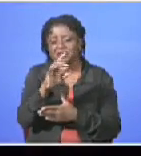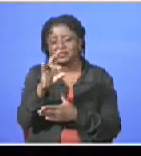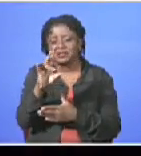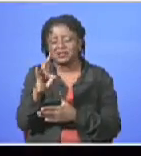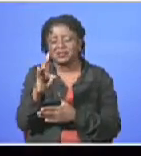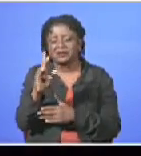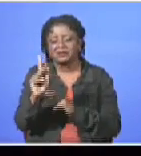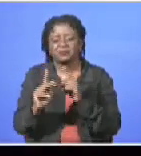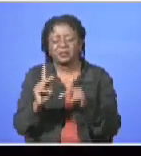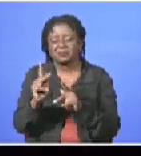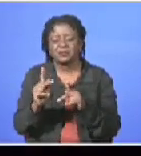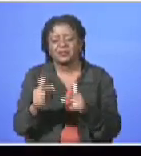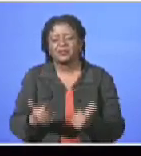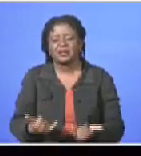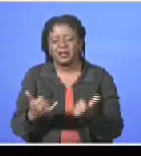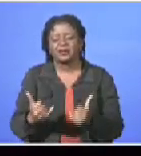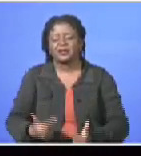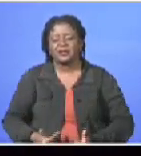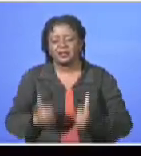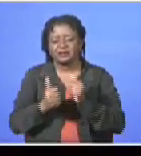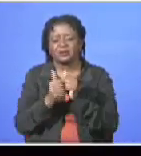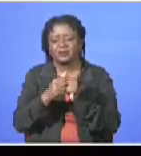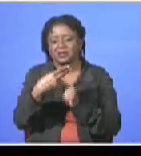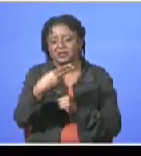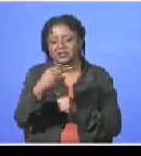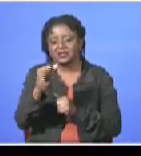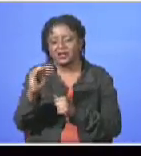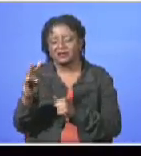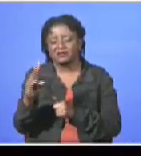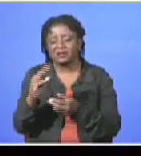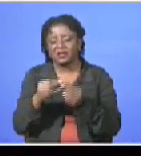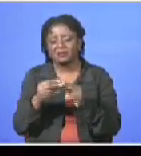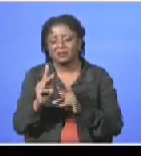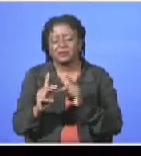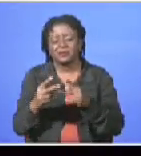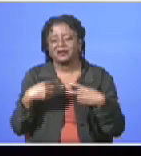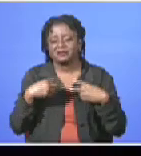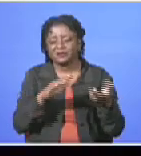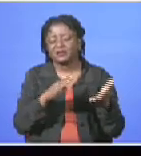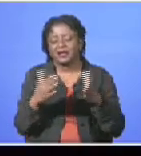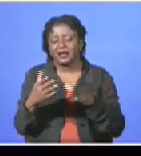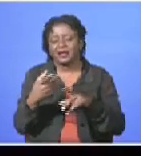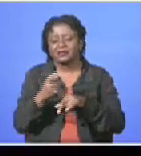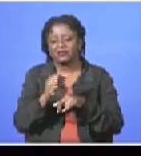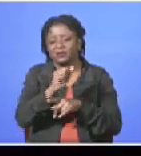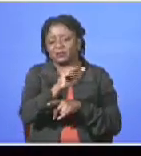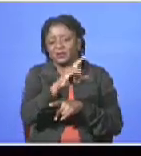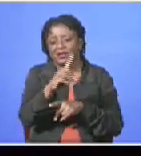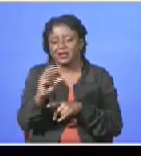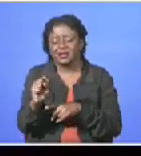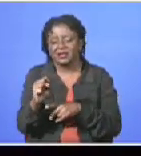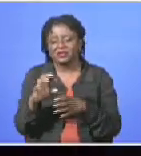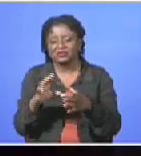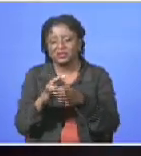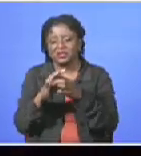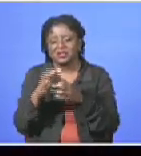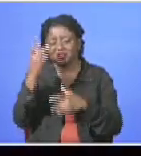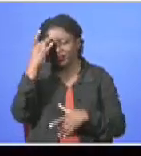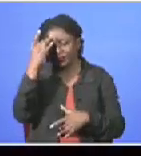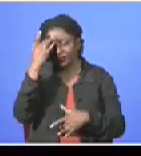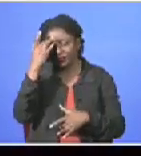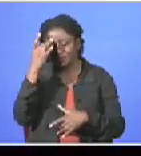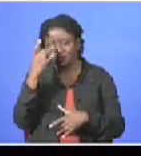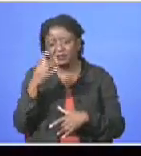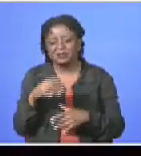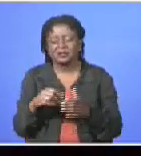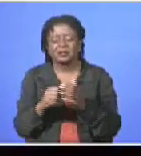with HIV, while a number of people have died from AIDS-related illnesses. Based on 2017 statistics, she says the 30